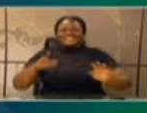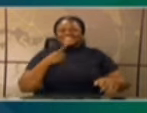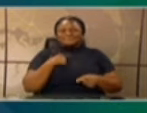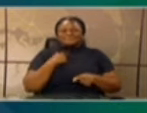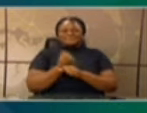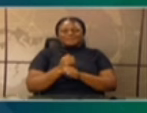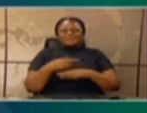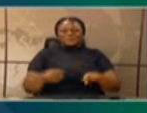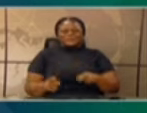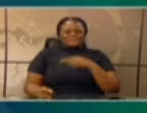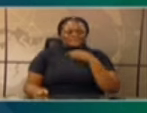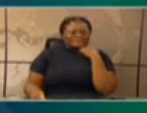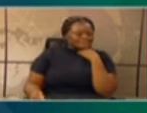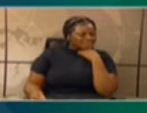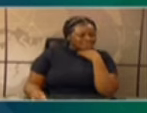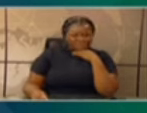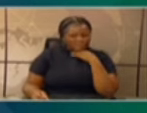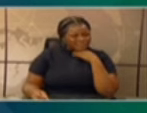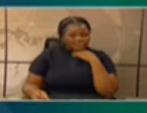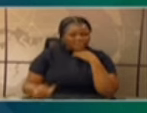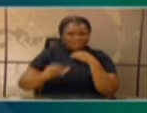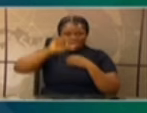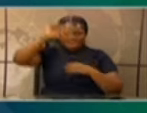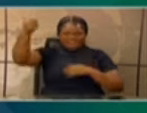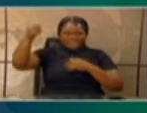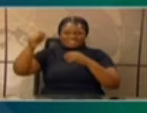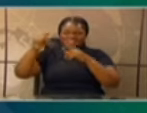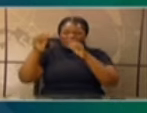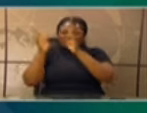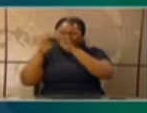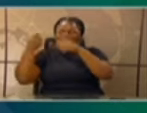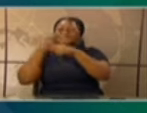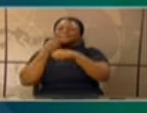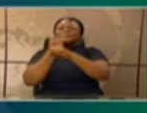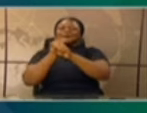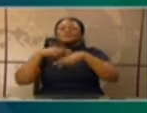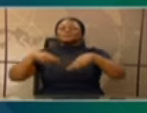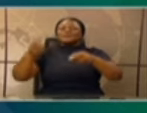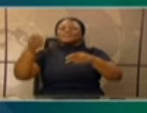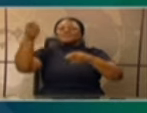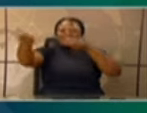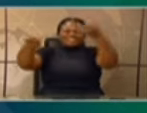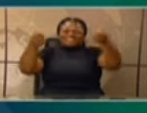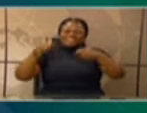in gym and a baku da quadaso or tattoo or so I 1 kilometer.